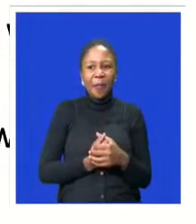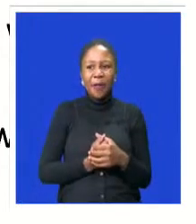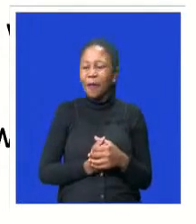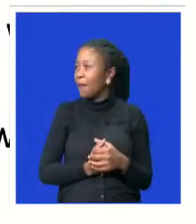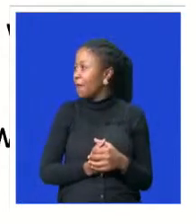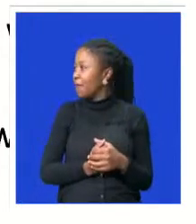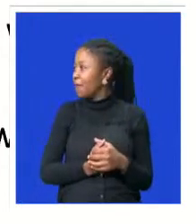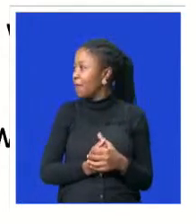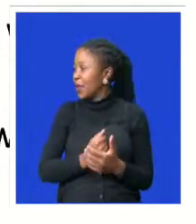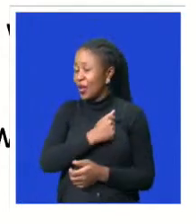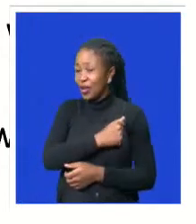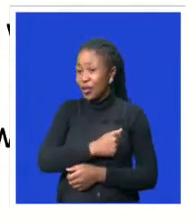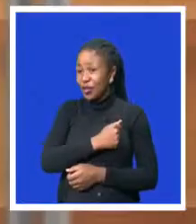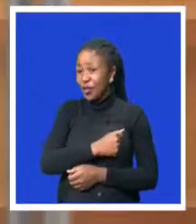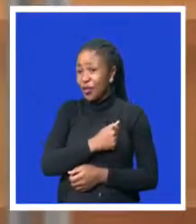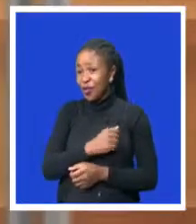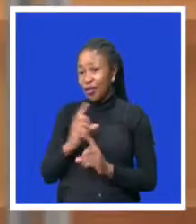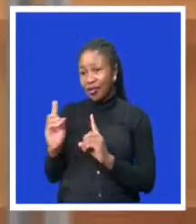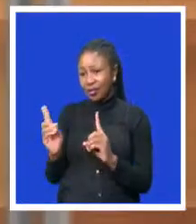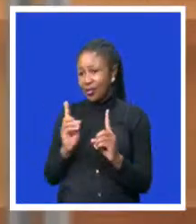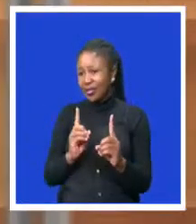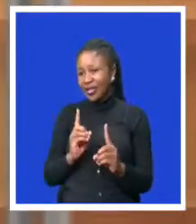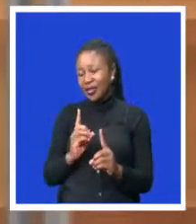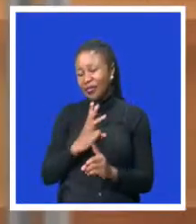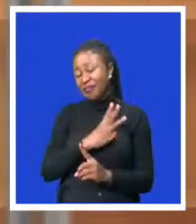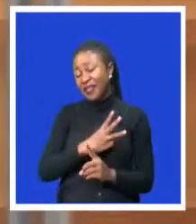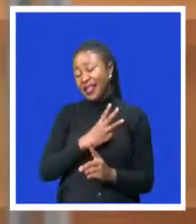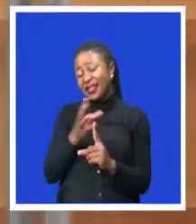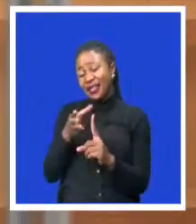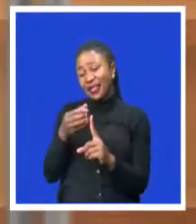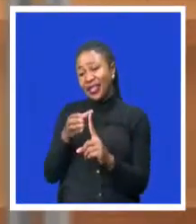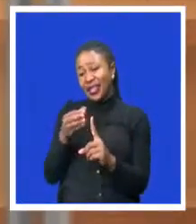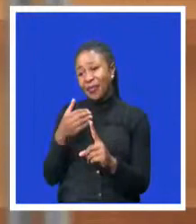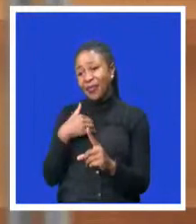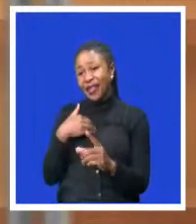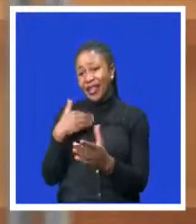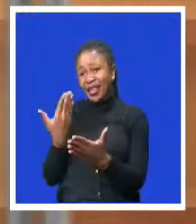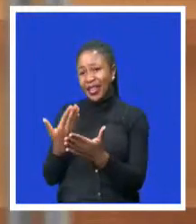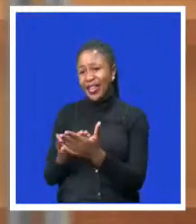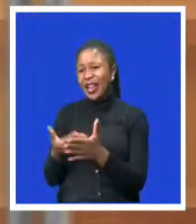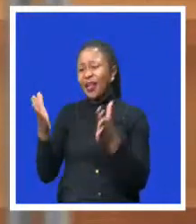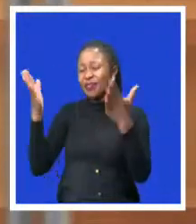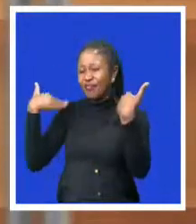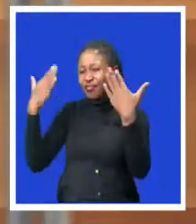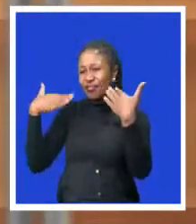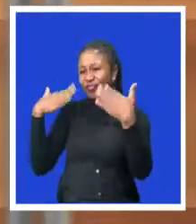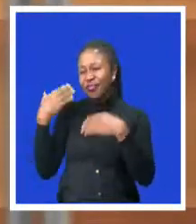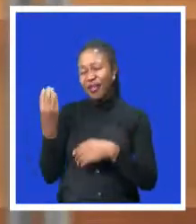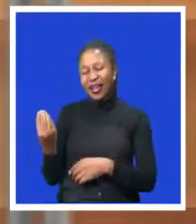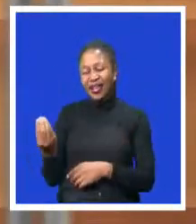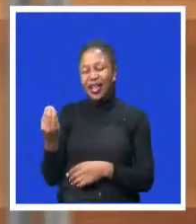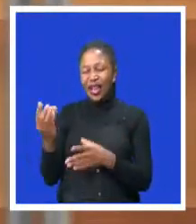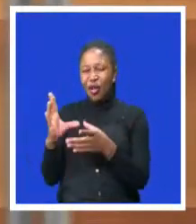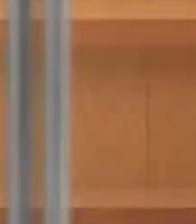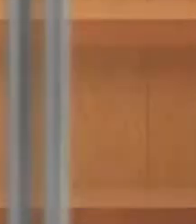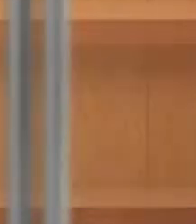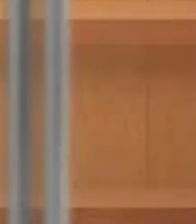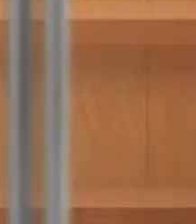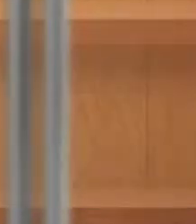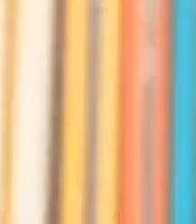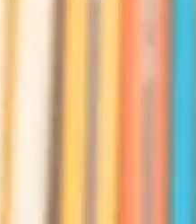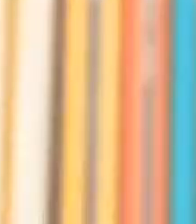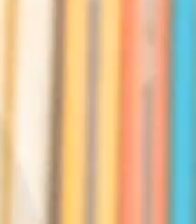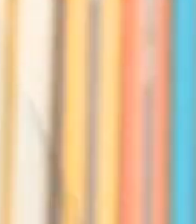Anele, can I please interrupt your lesson? Could you please take a little bit of an infomercial break? Viewers at home, we'll be right back after